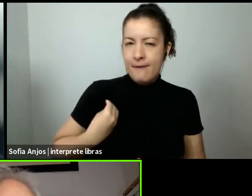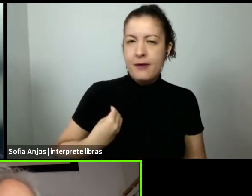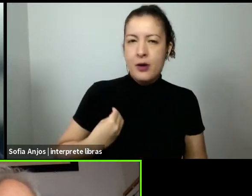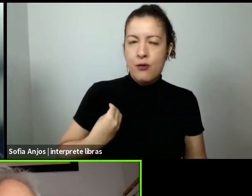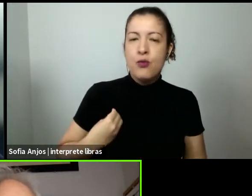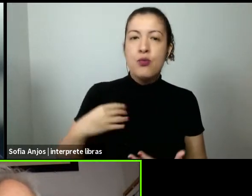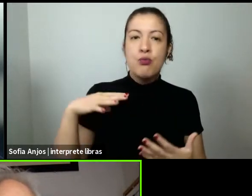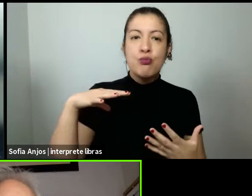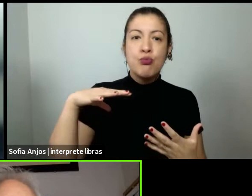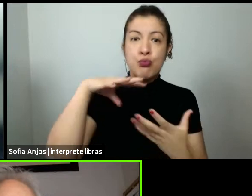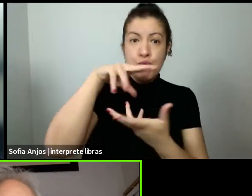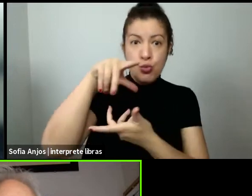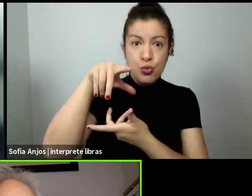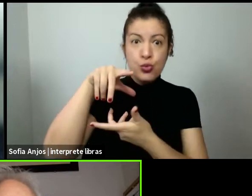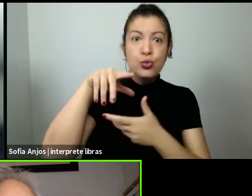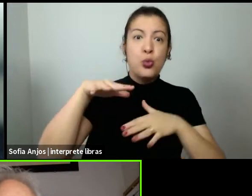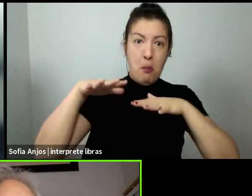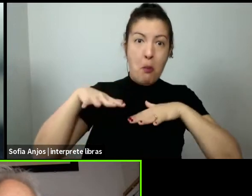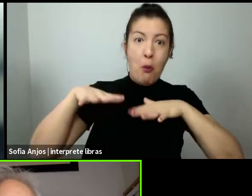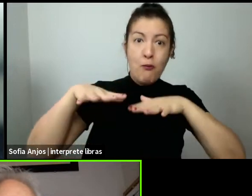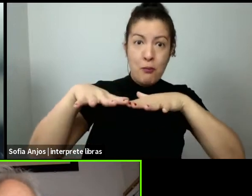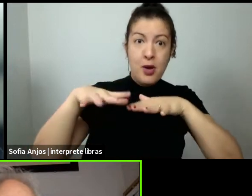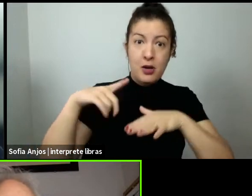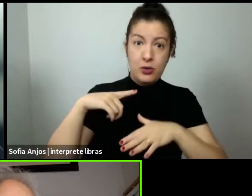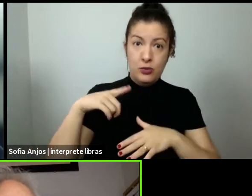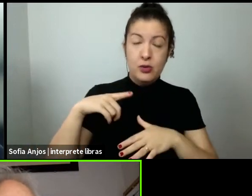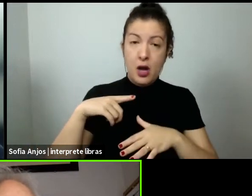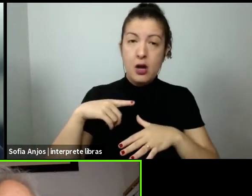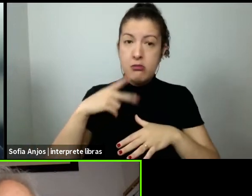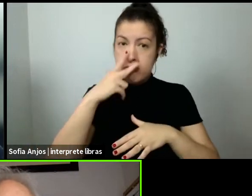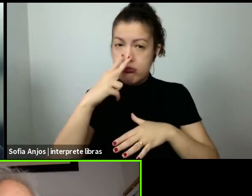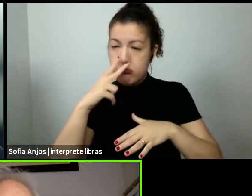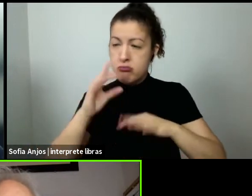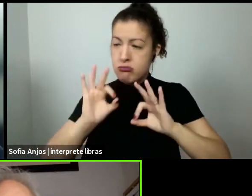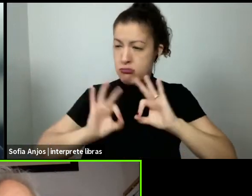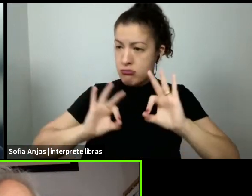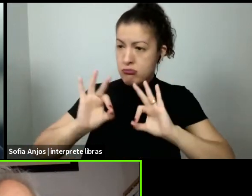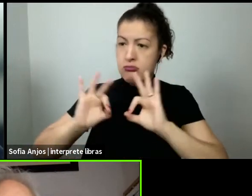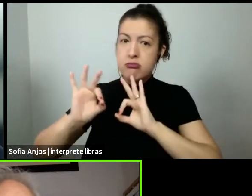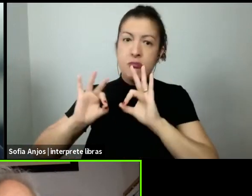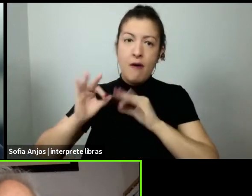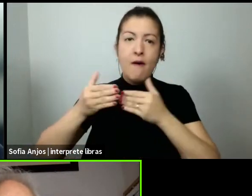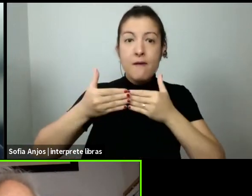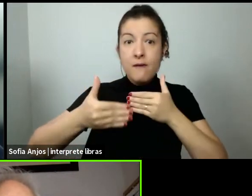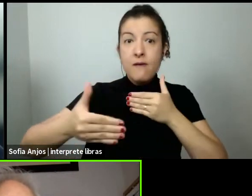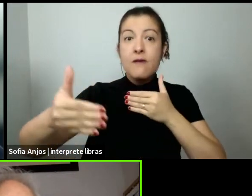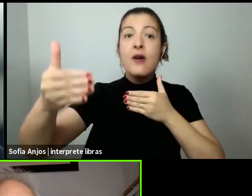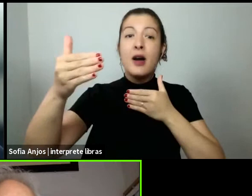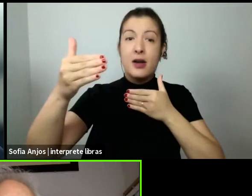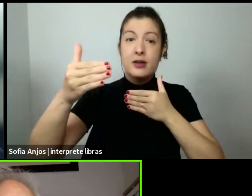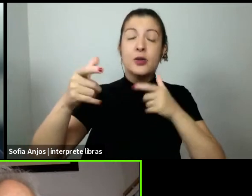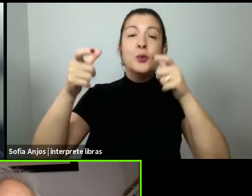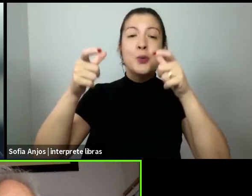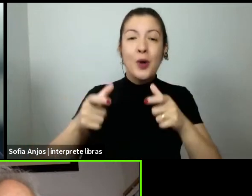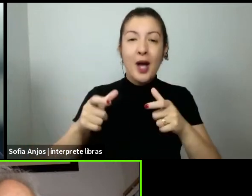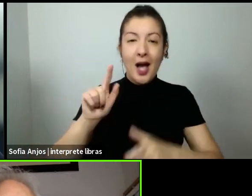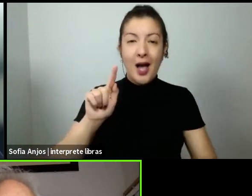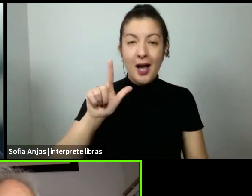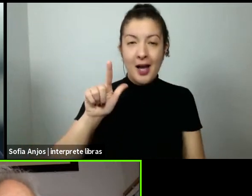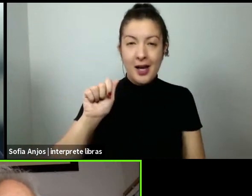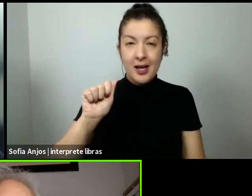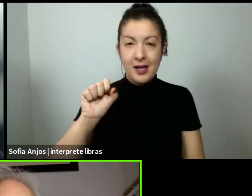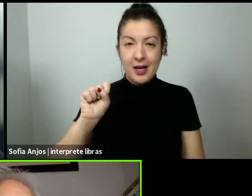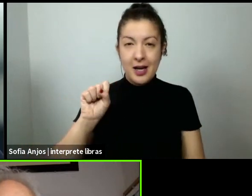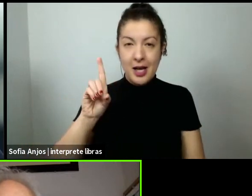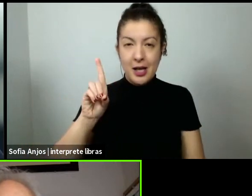conference coming in a couple weeks on climate change, and we're seeing that nature marine nature